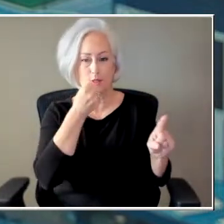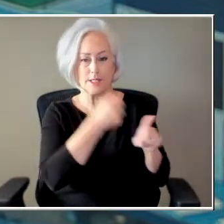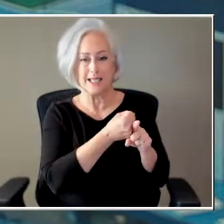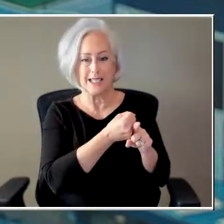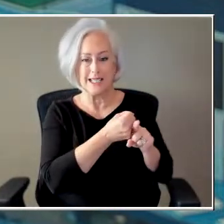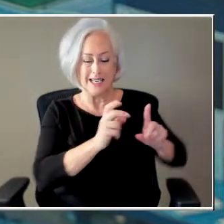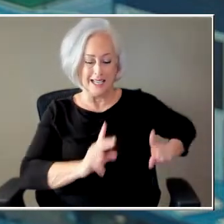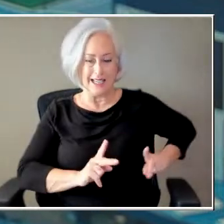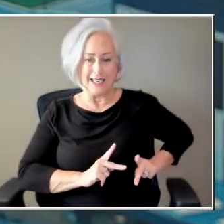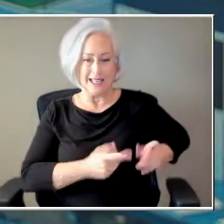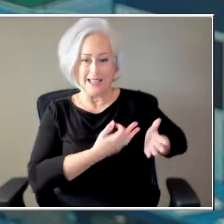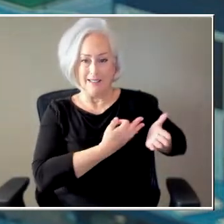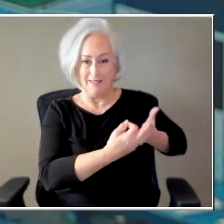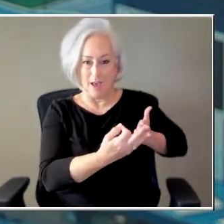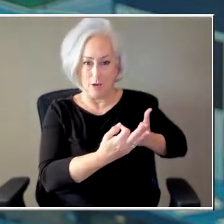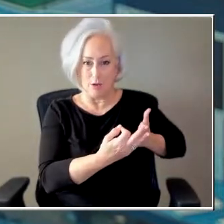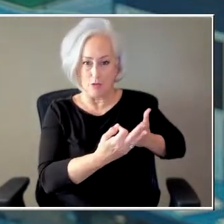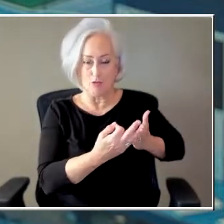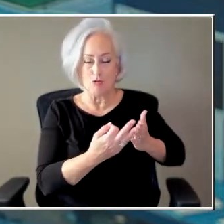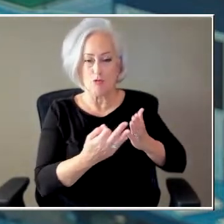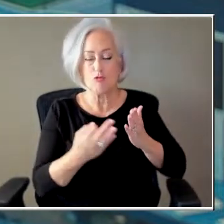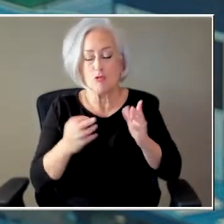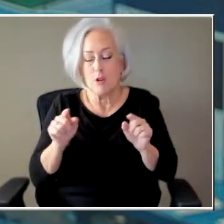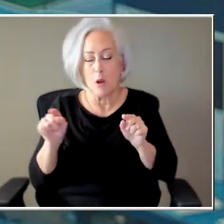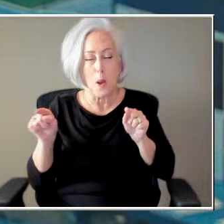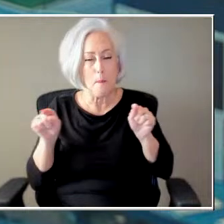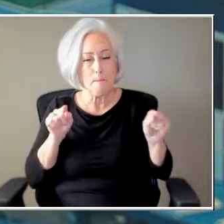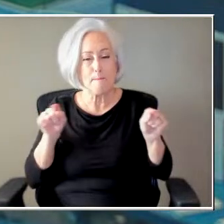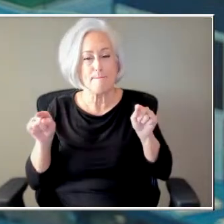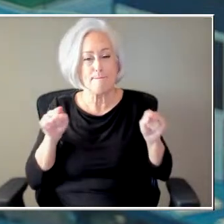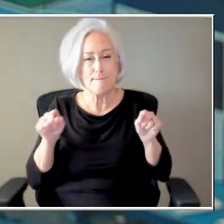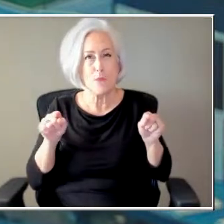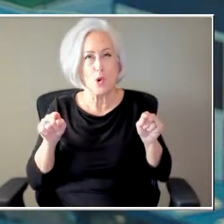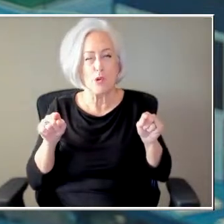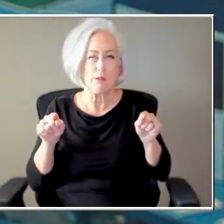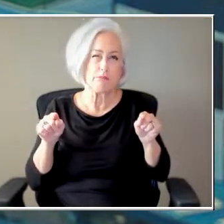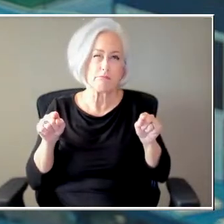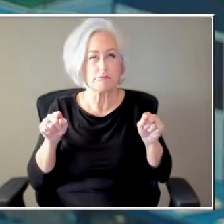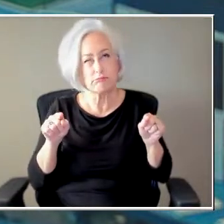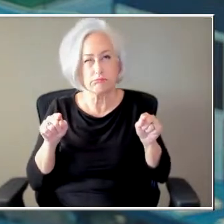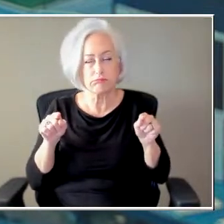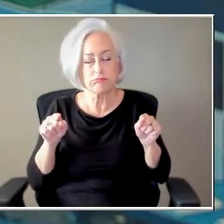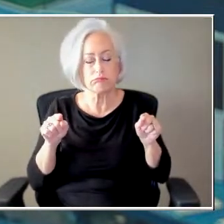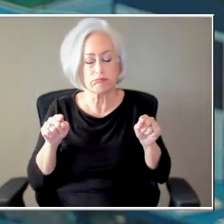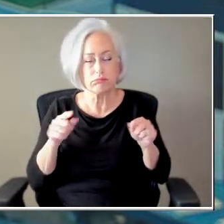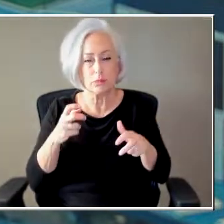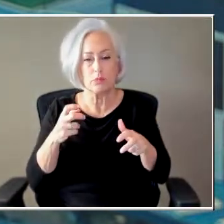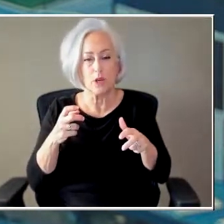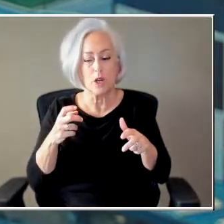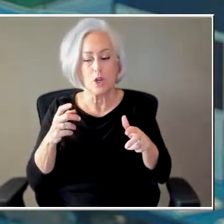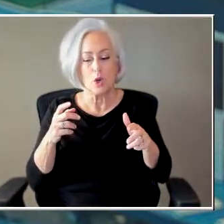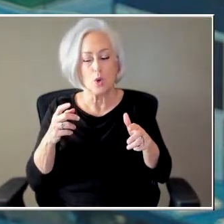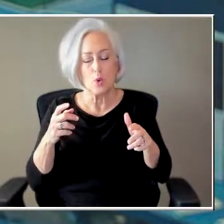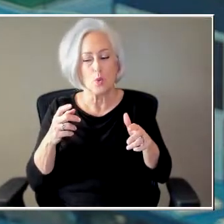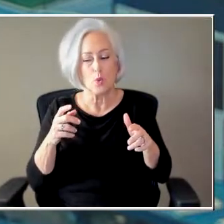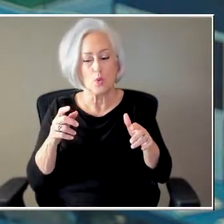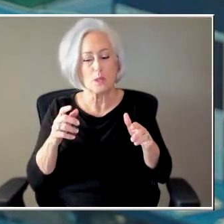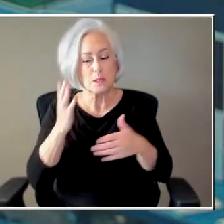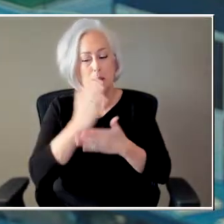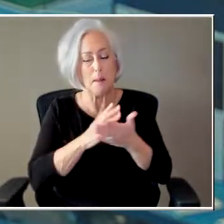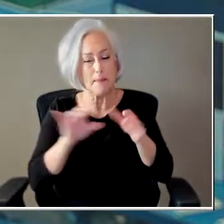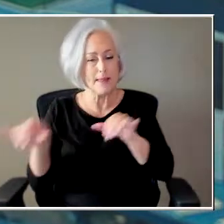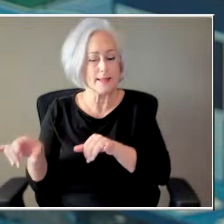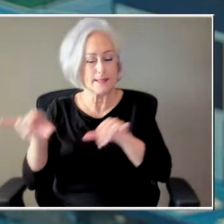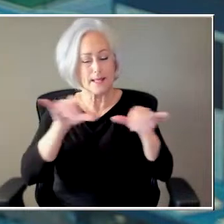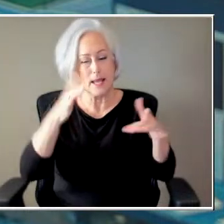But, they were both, definite, crosses. And a lot of the symptoms, crossed over between the two. But yeah, I would